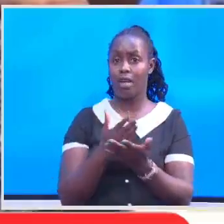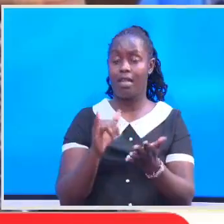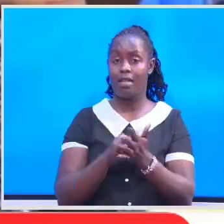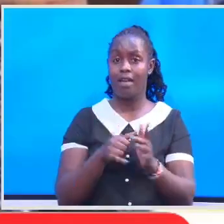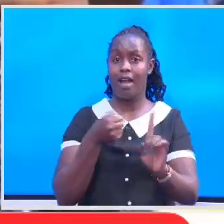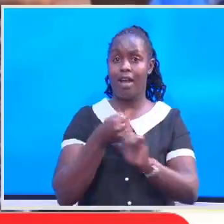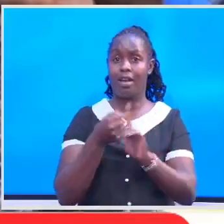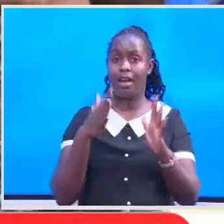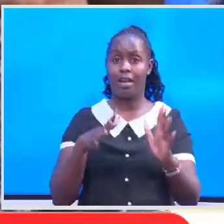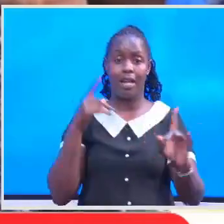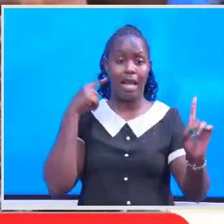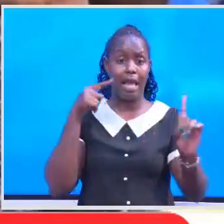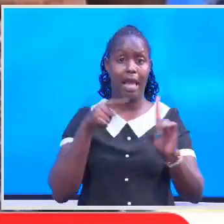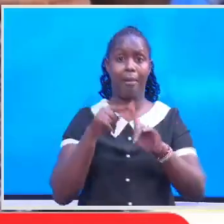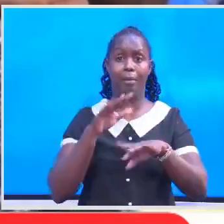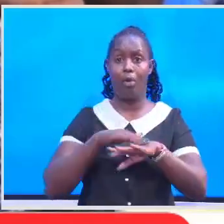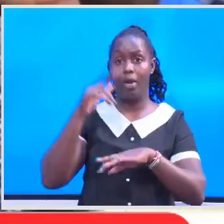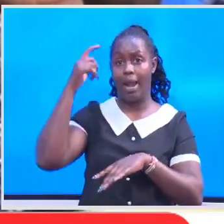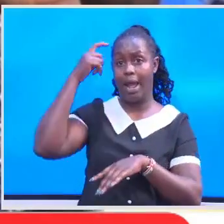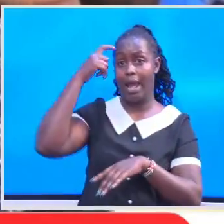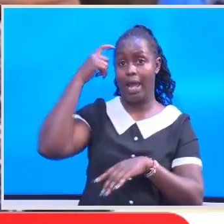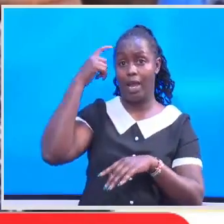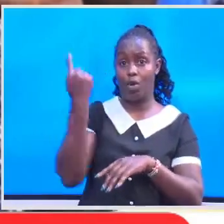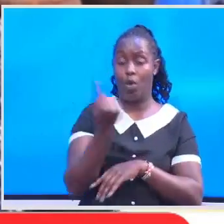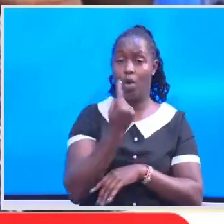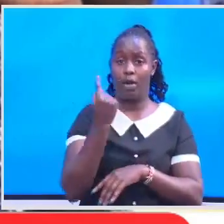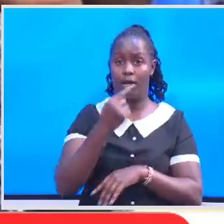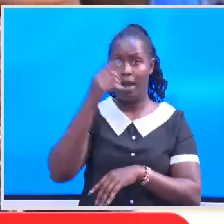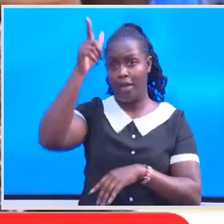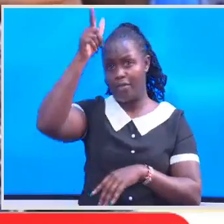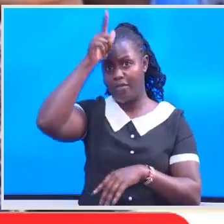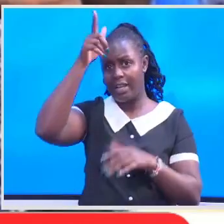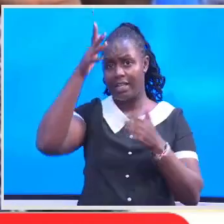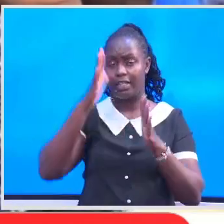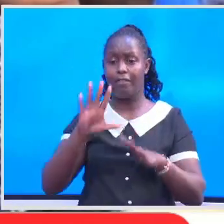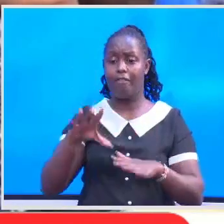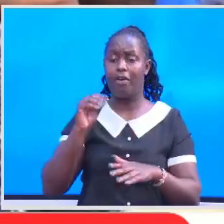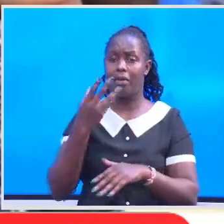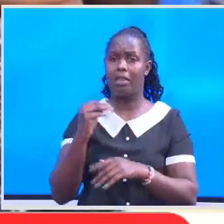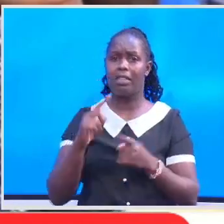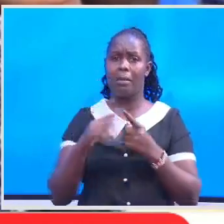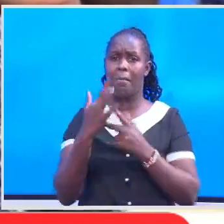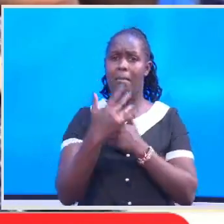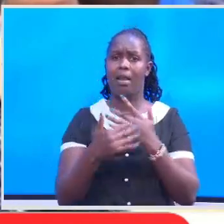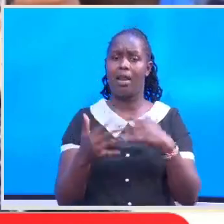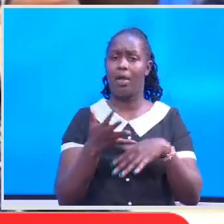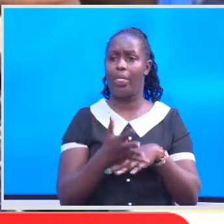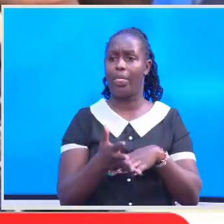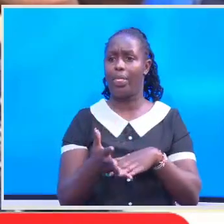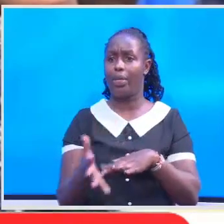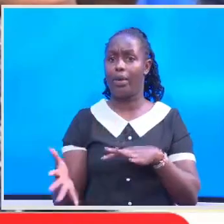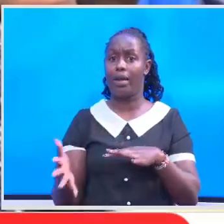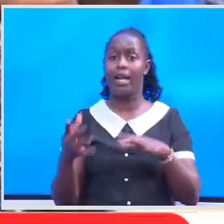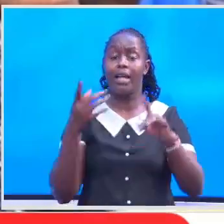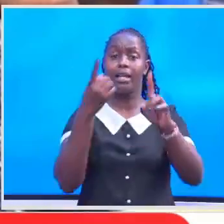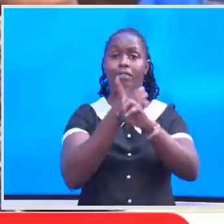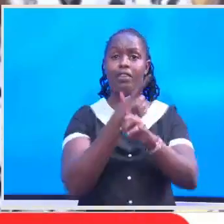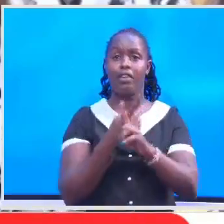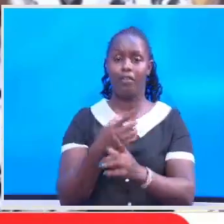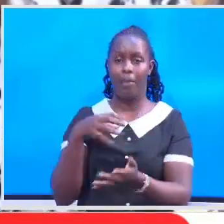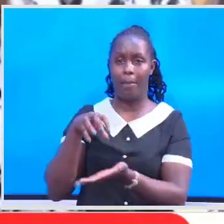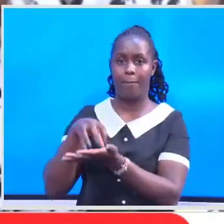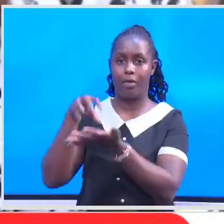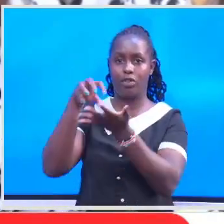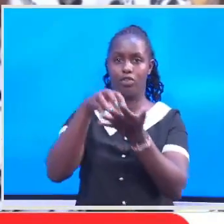only aimed at their heads. Villagers discovered them laying in a pool of blood, several meters apart. The locals alleged